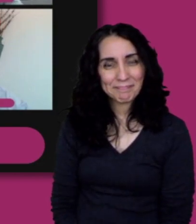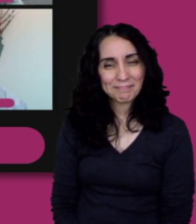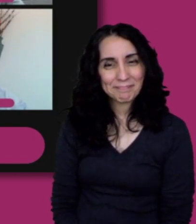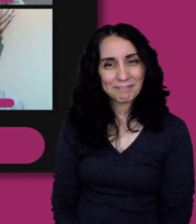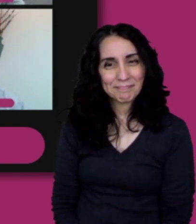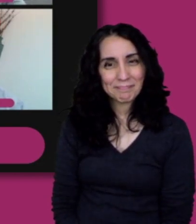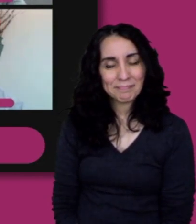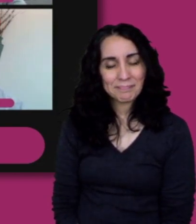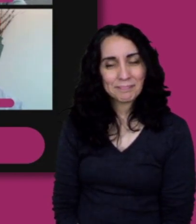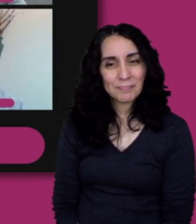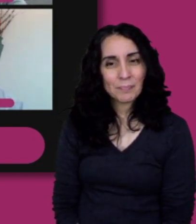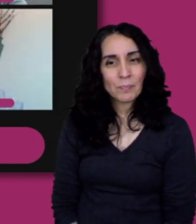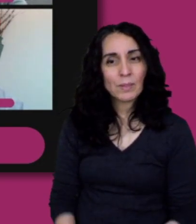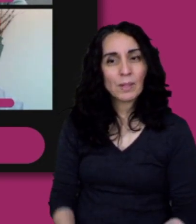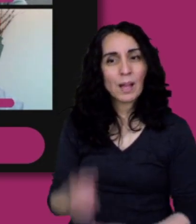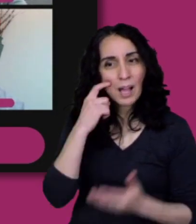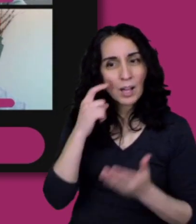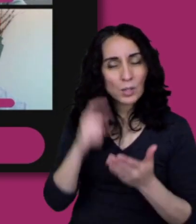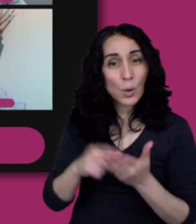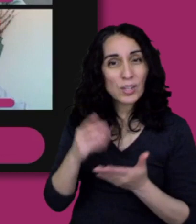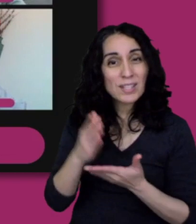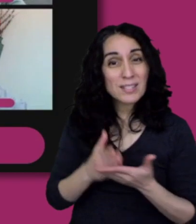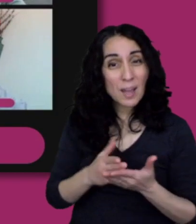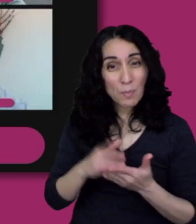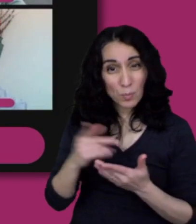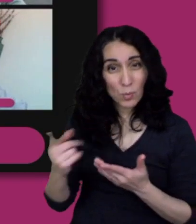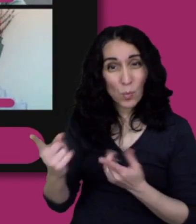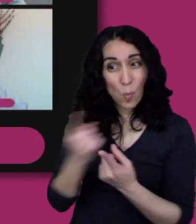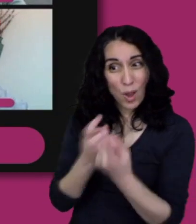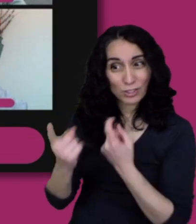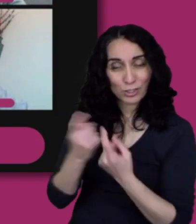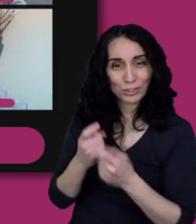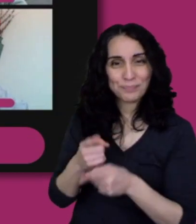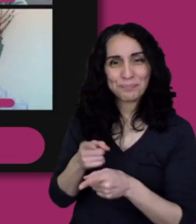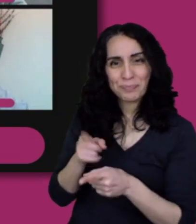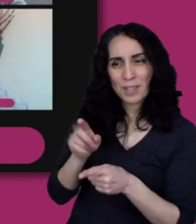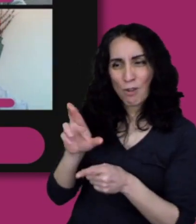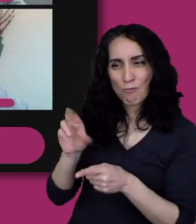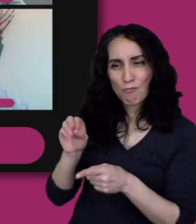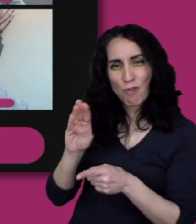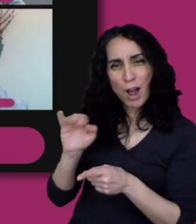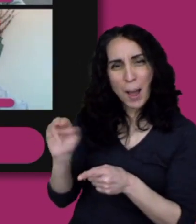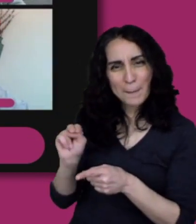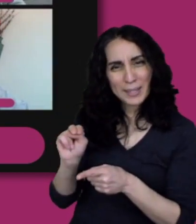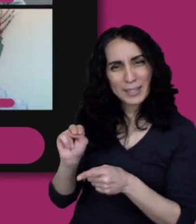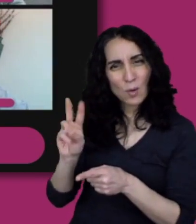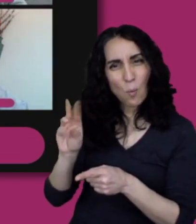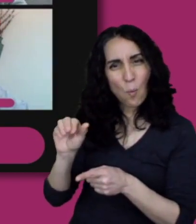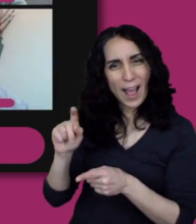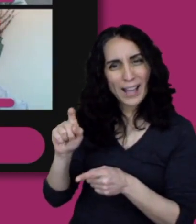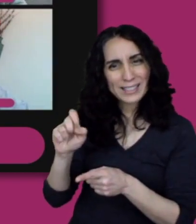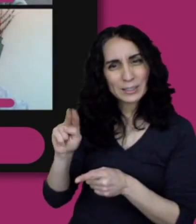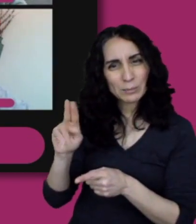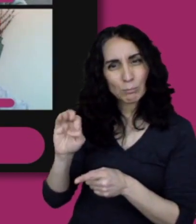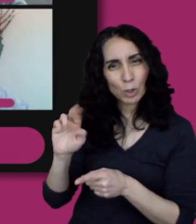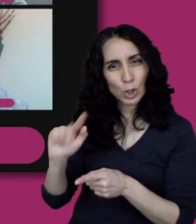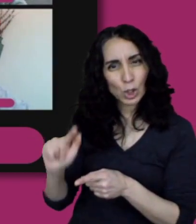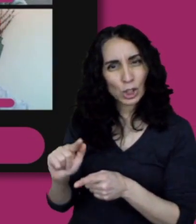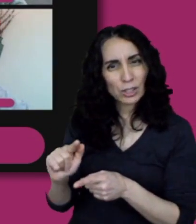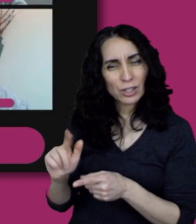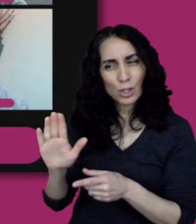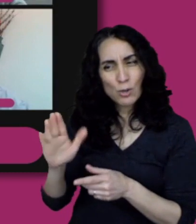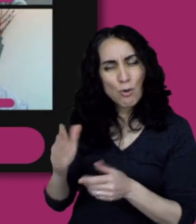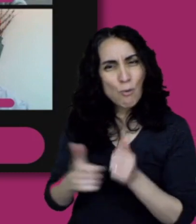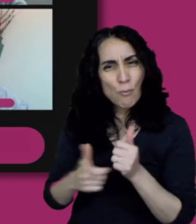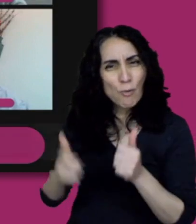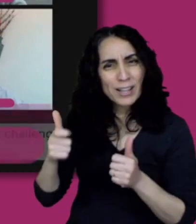I noticed we have some questions too. So I'm going to circle back, and Robin Waxenberg, hi Robin, has asked, what's